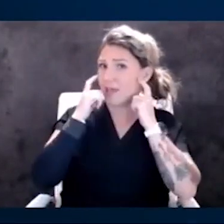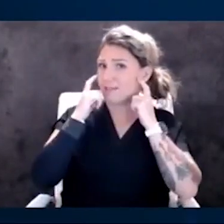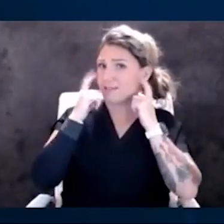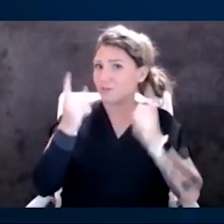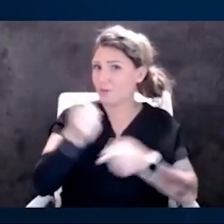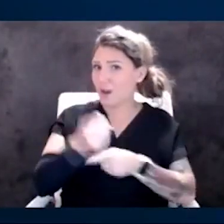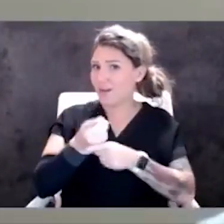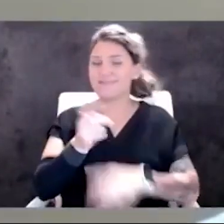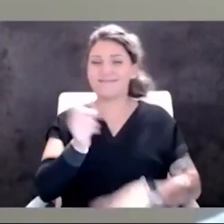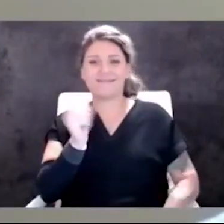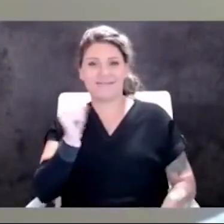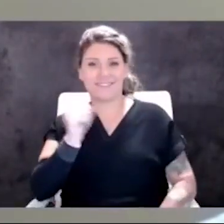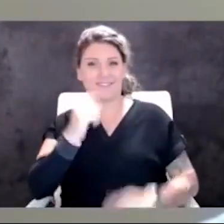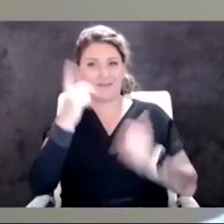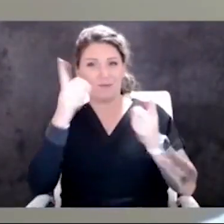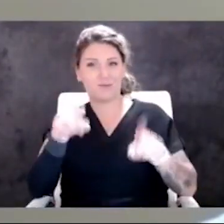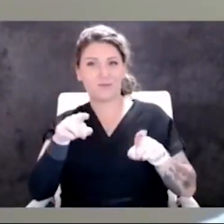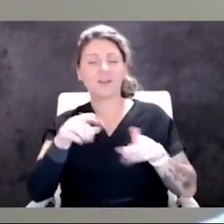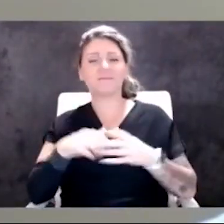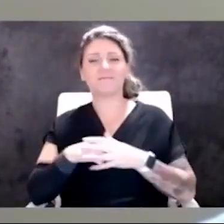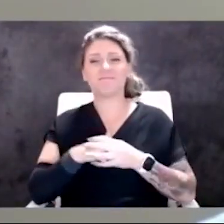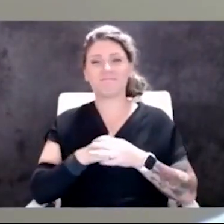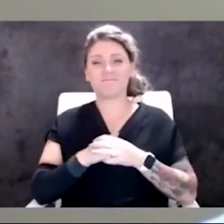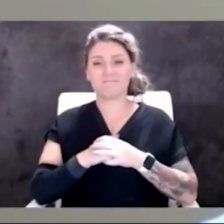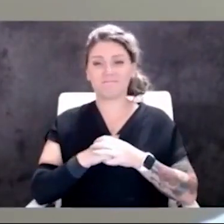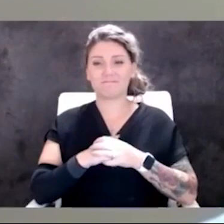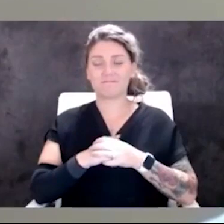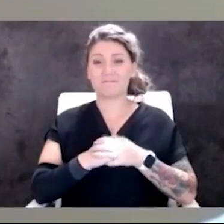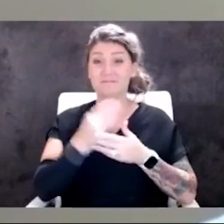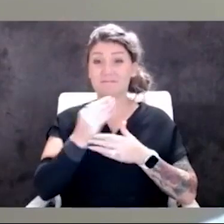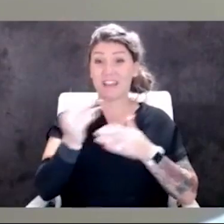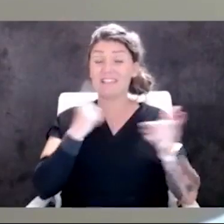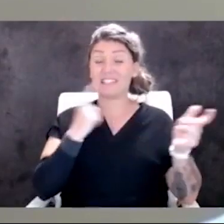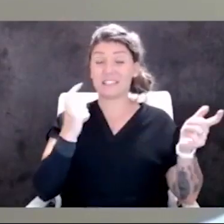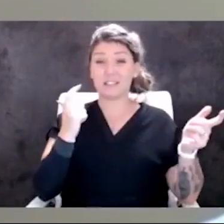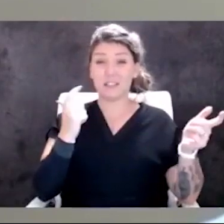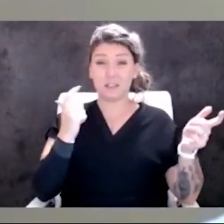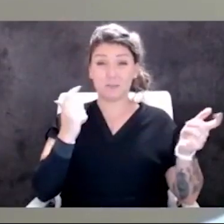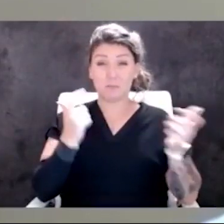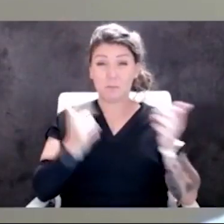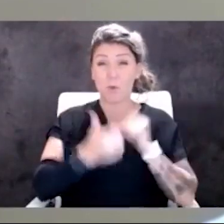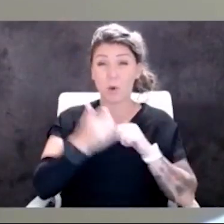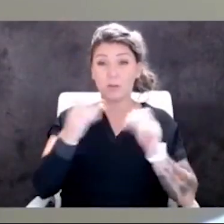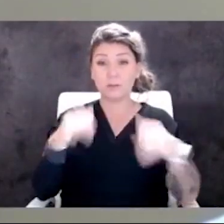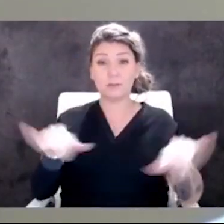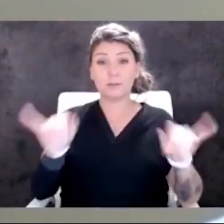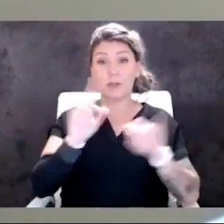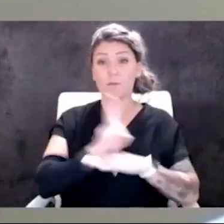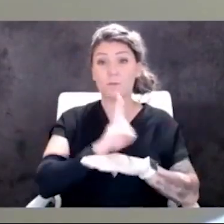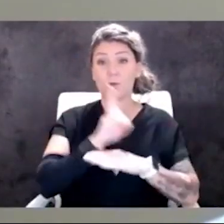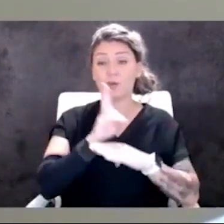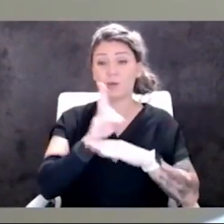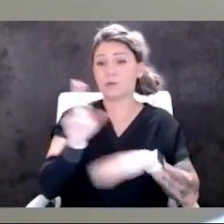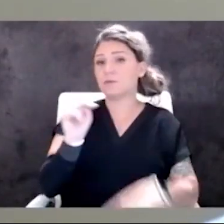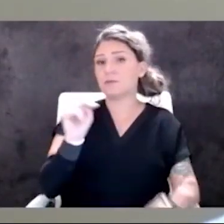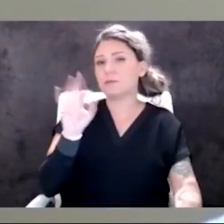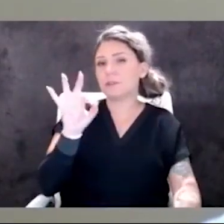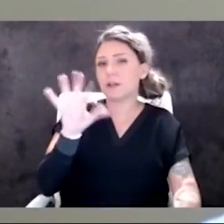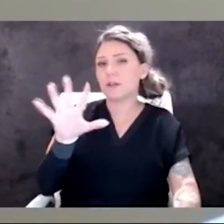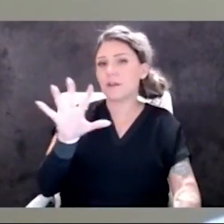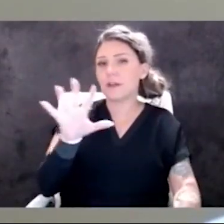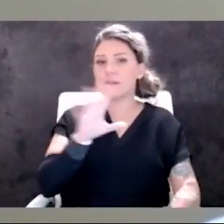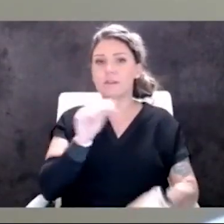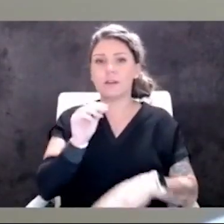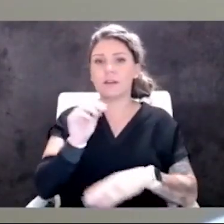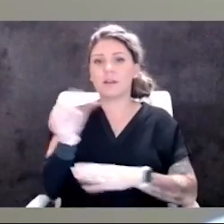Yes, that's correct. And the predominant one that we have, we'll use, some people will use N95s and some people will use the